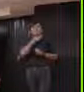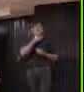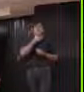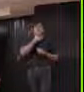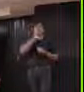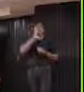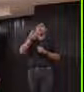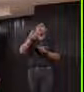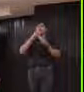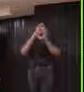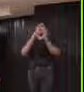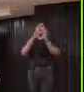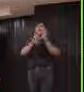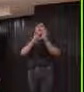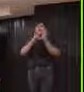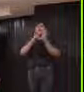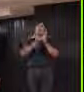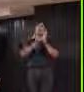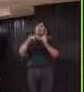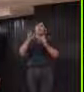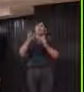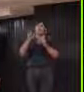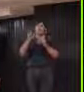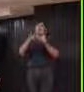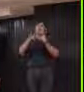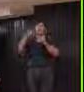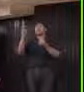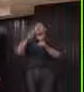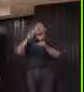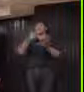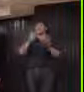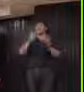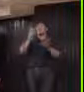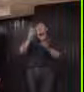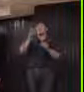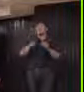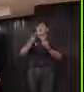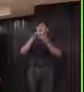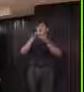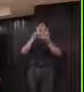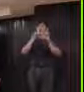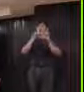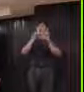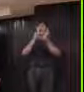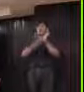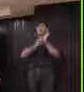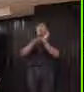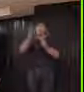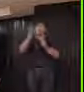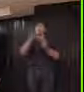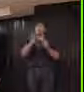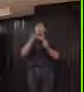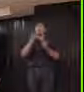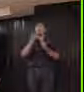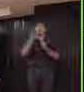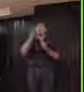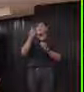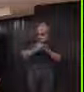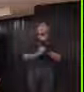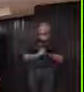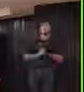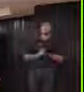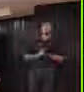Datar that we'd allow him to leave because he had a function. So if there are any ones for him, then I'll take those first. I'll take one there. Yeah. Hello,